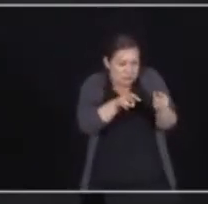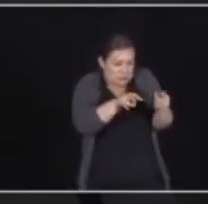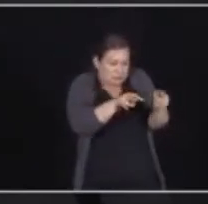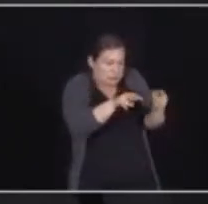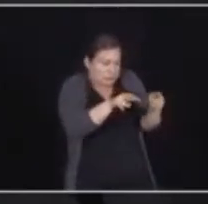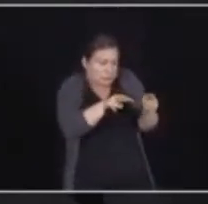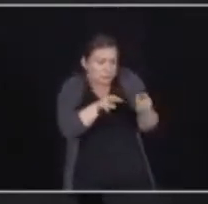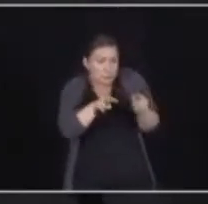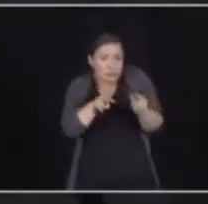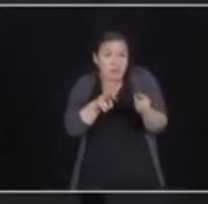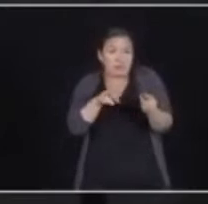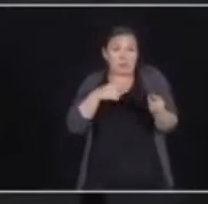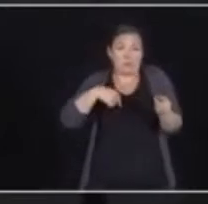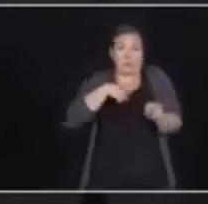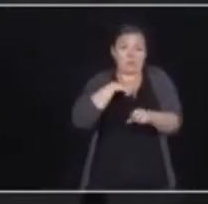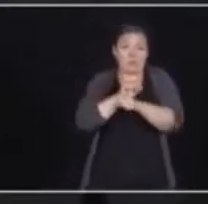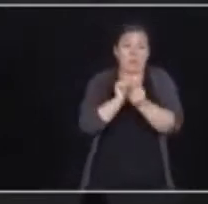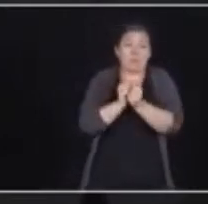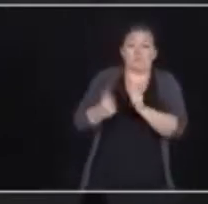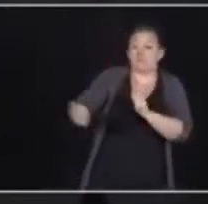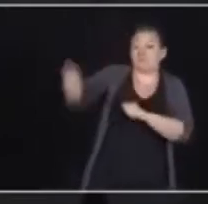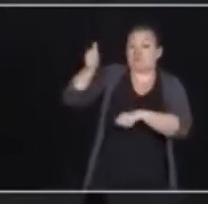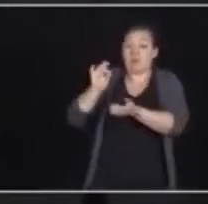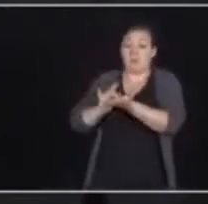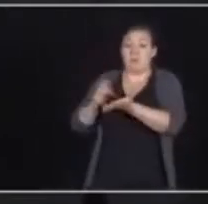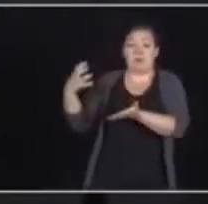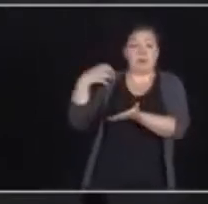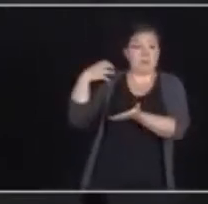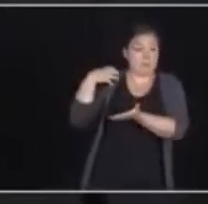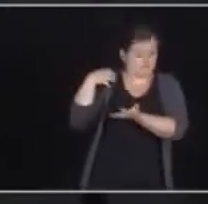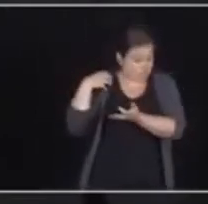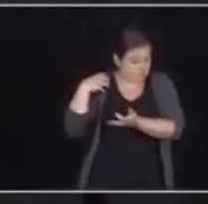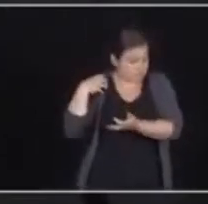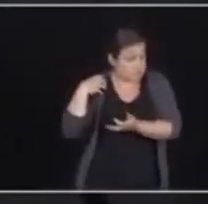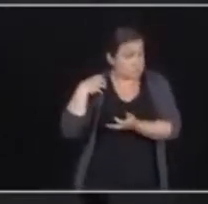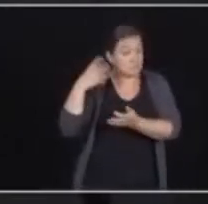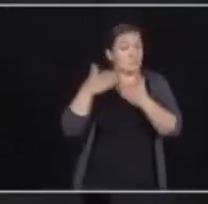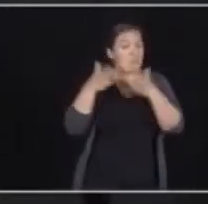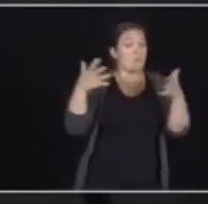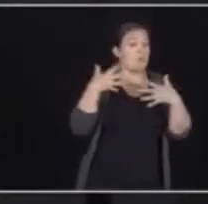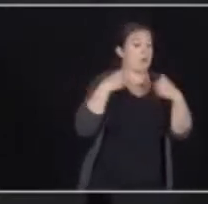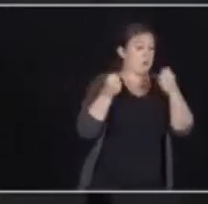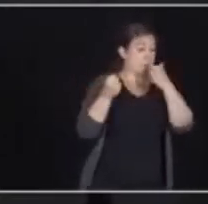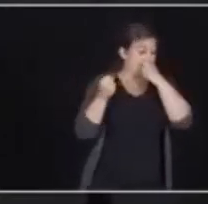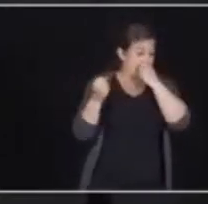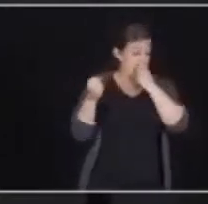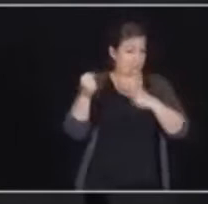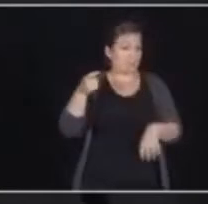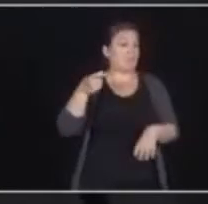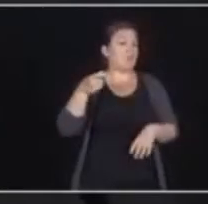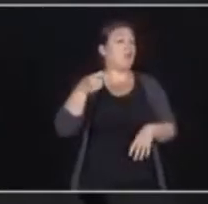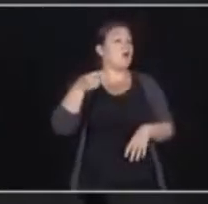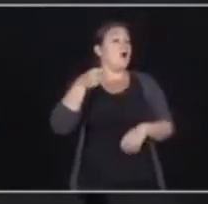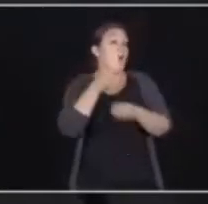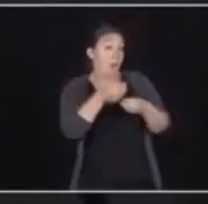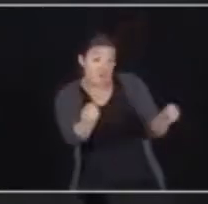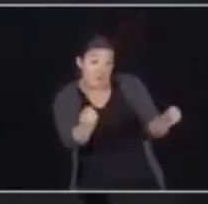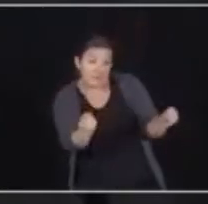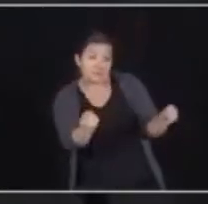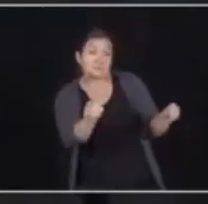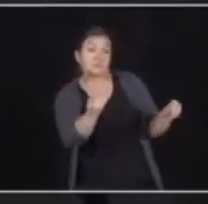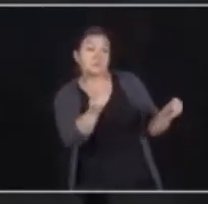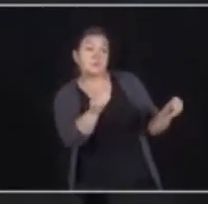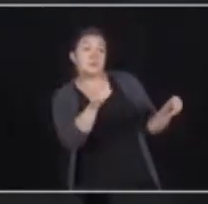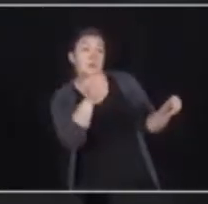We're working with the Chief Medical Officer of Health and the public health units to address any sparks, shall we